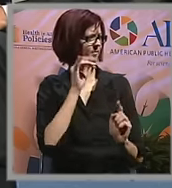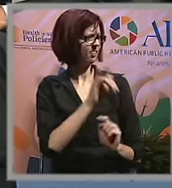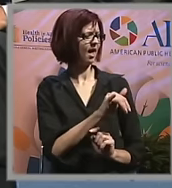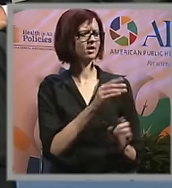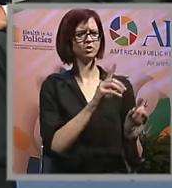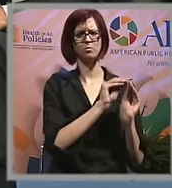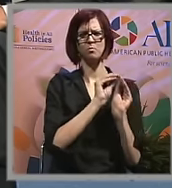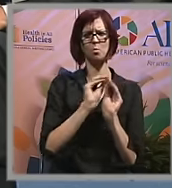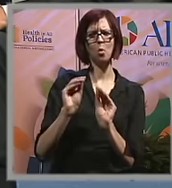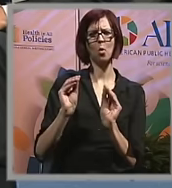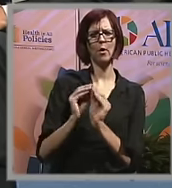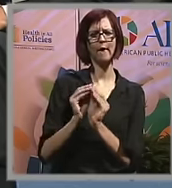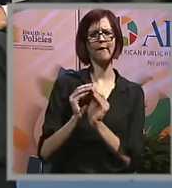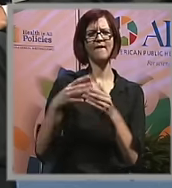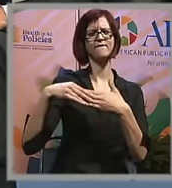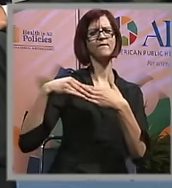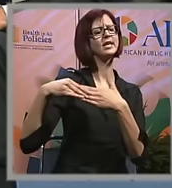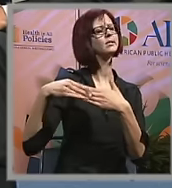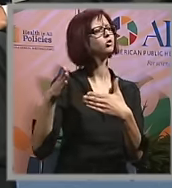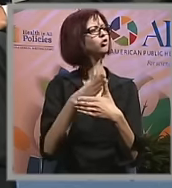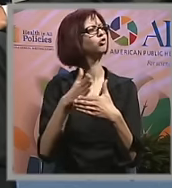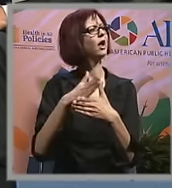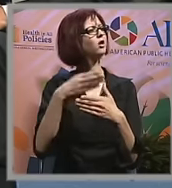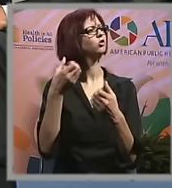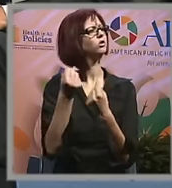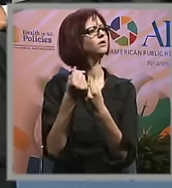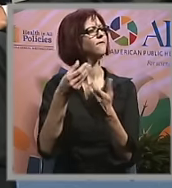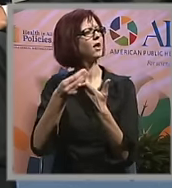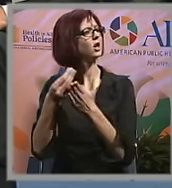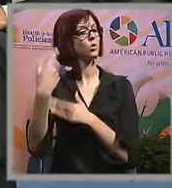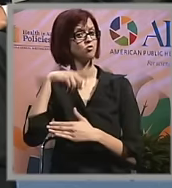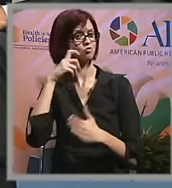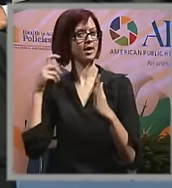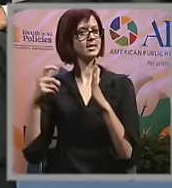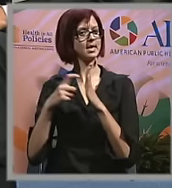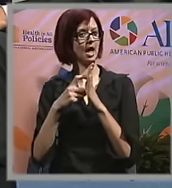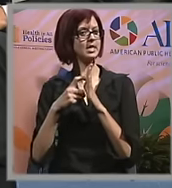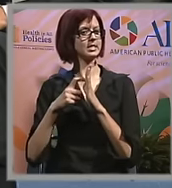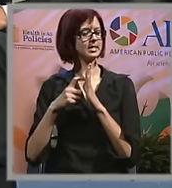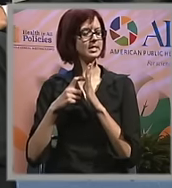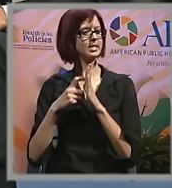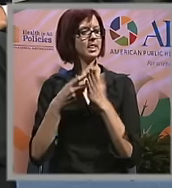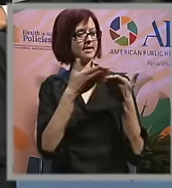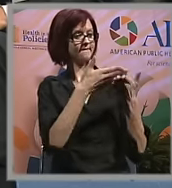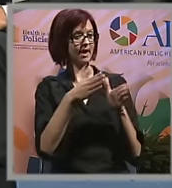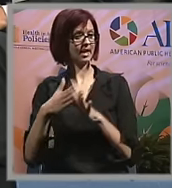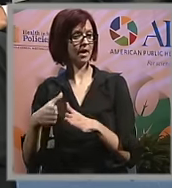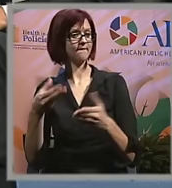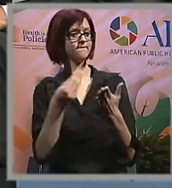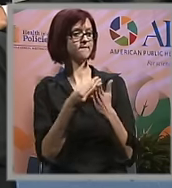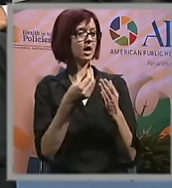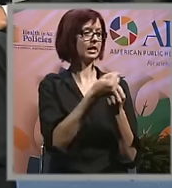more flexible shared source of funding where we recognize that dividing up funding between heart disease and diabetes